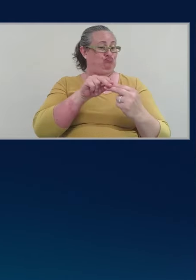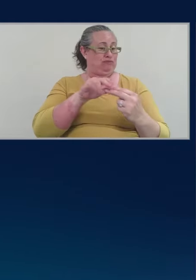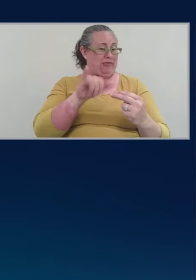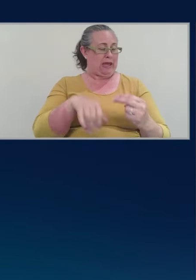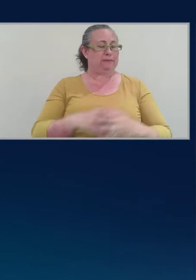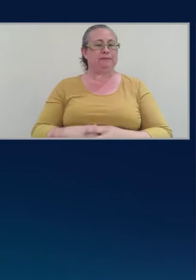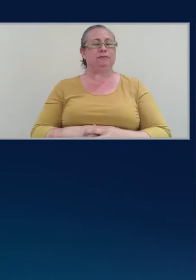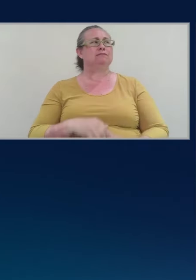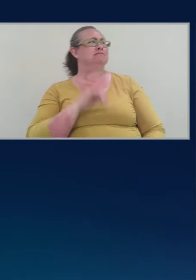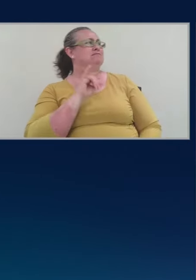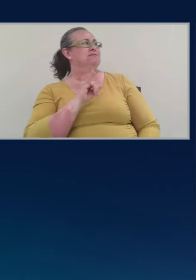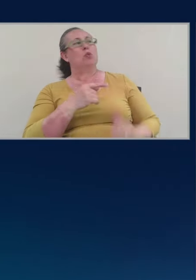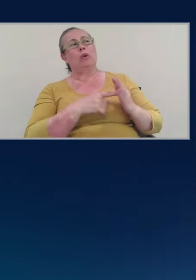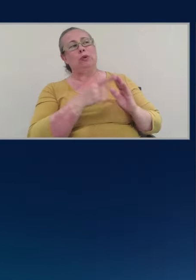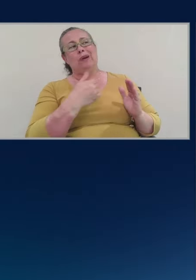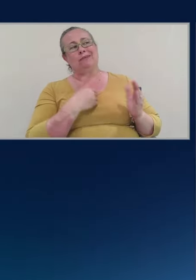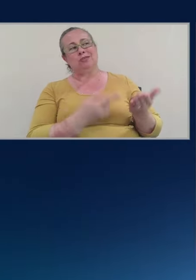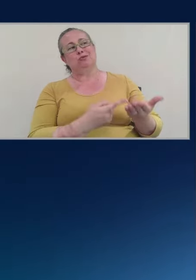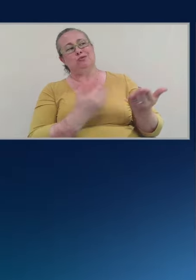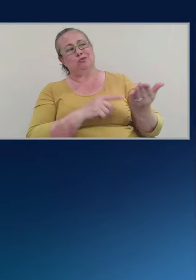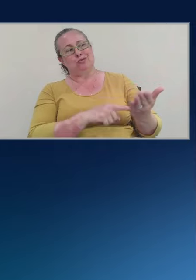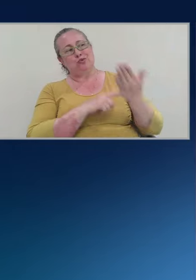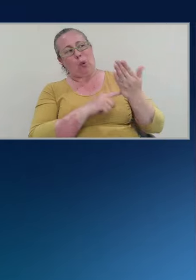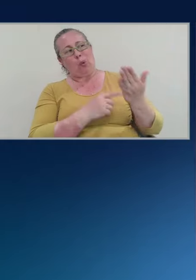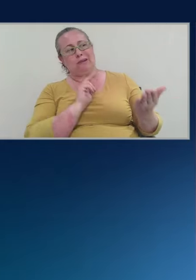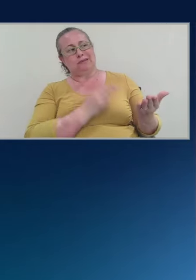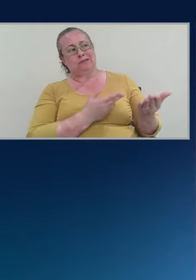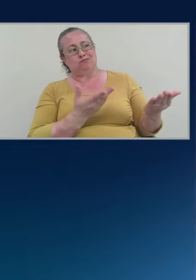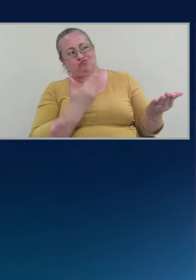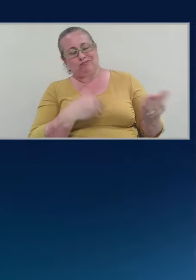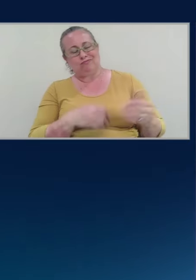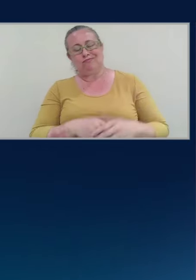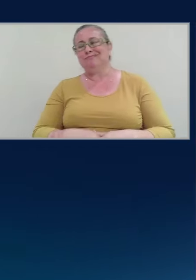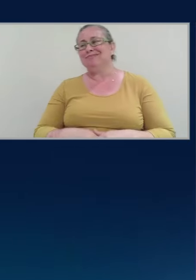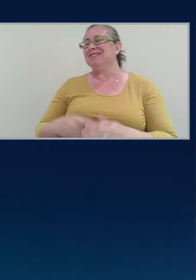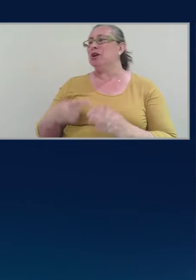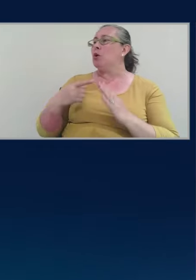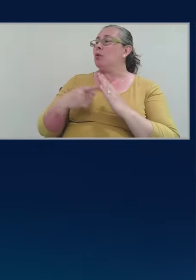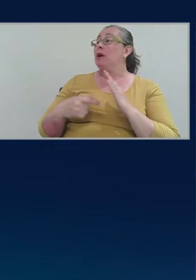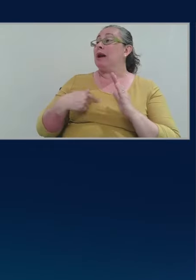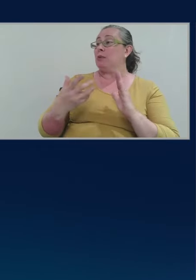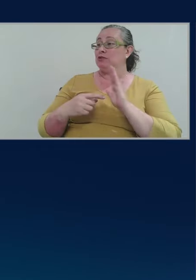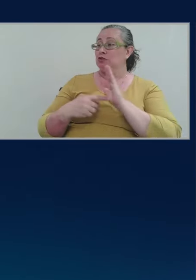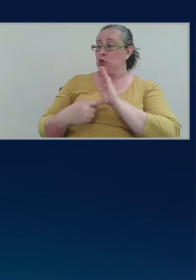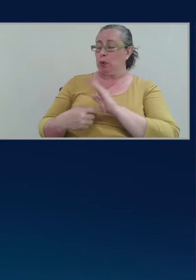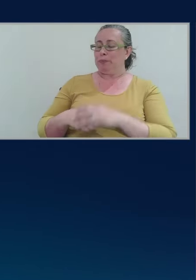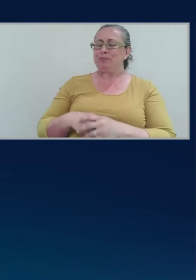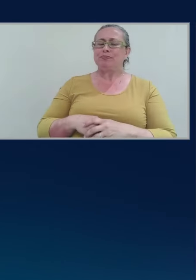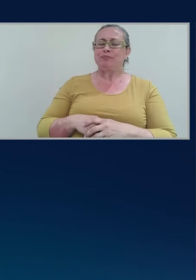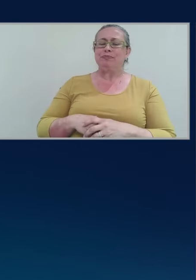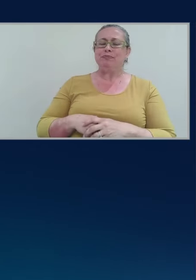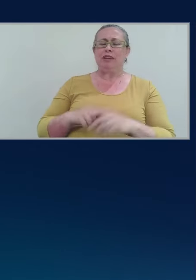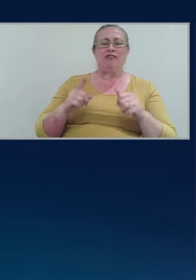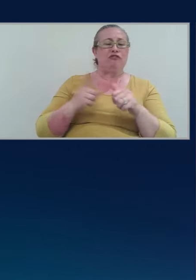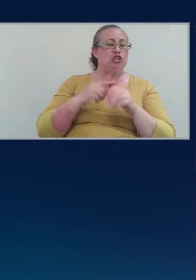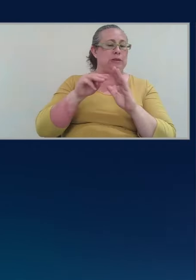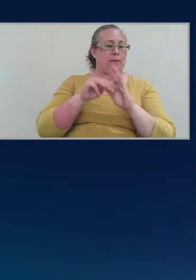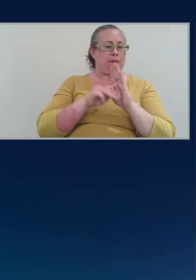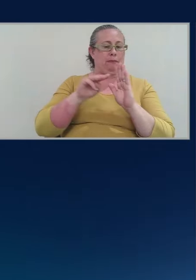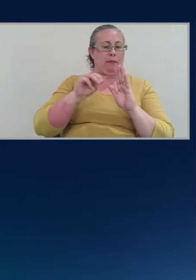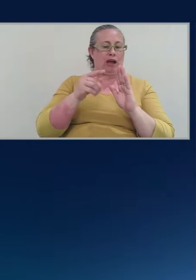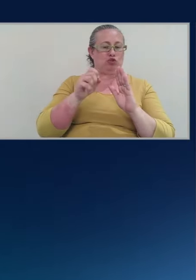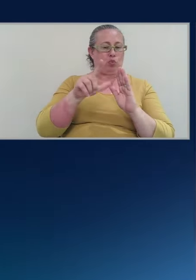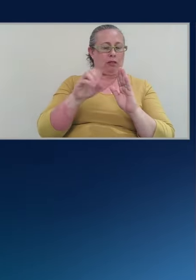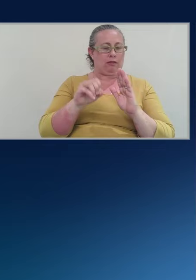what do you have to show us? Sure. So what I want to show you today is our first module that we have available, the